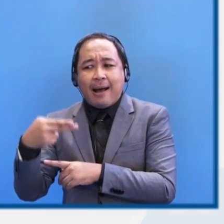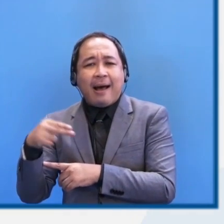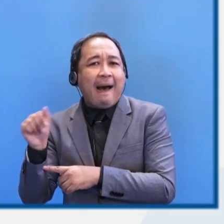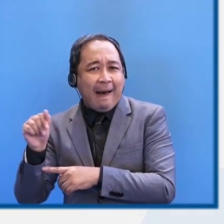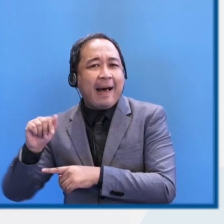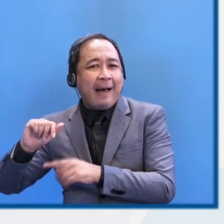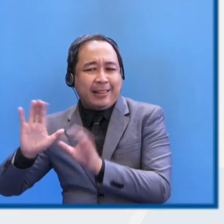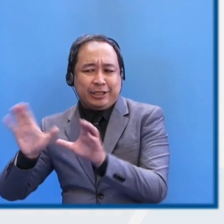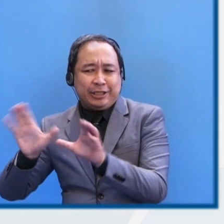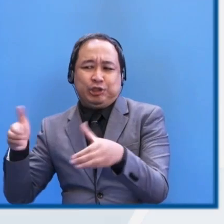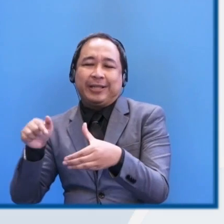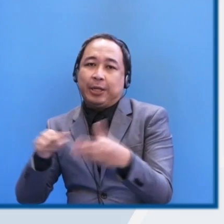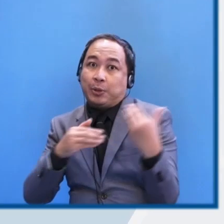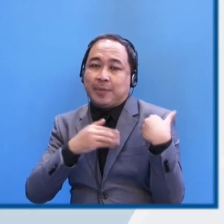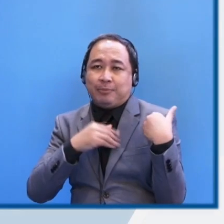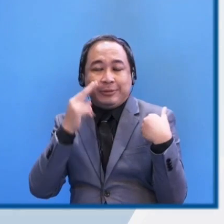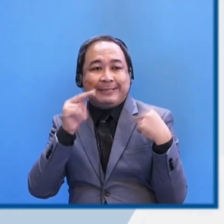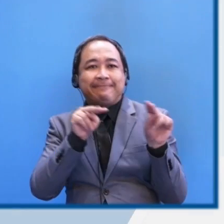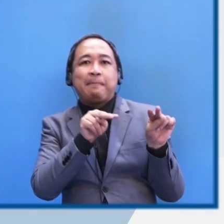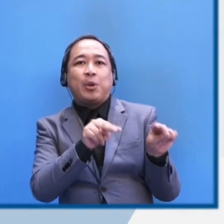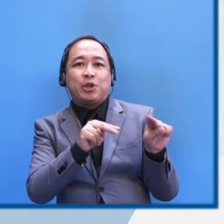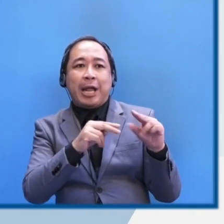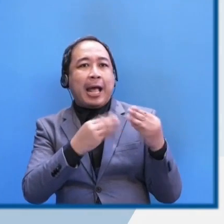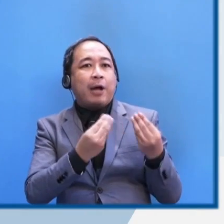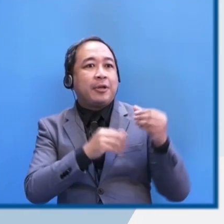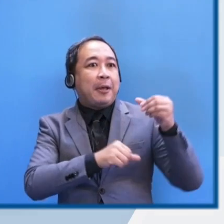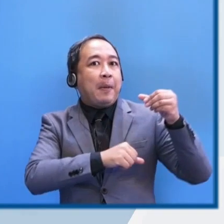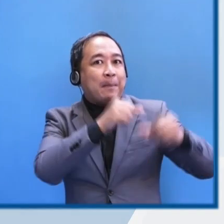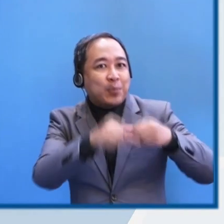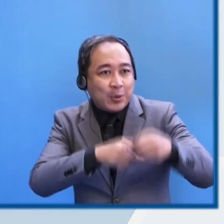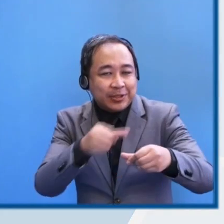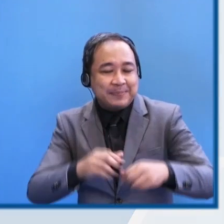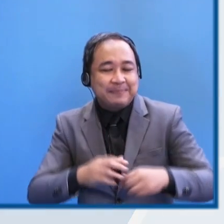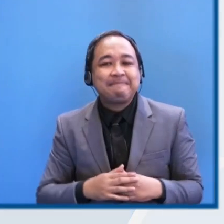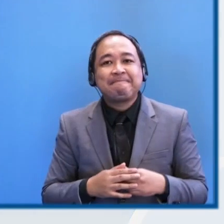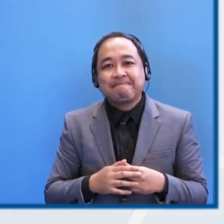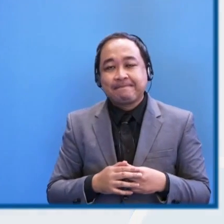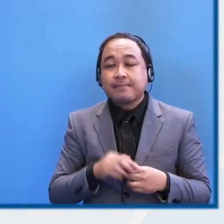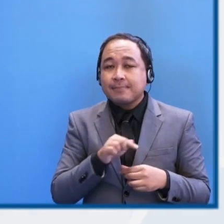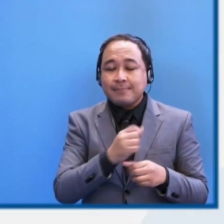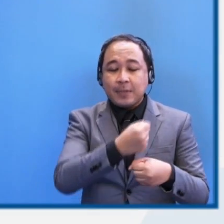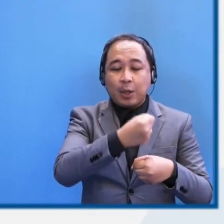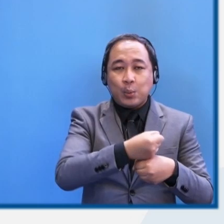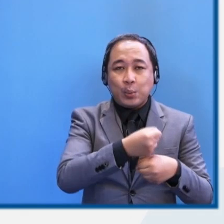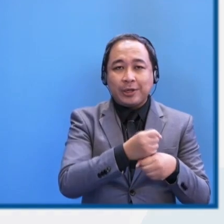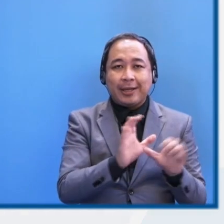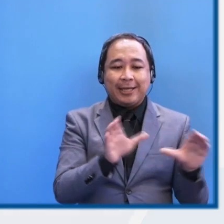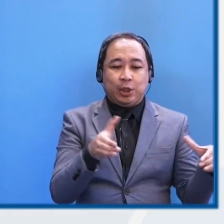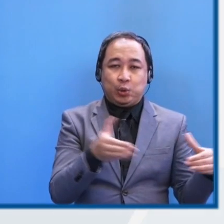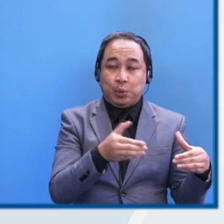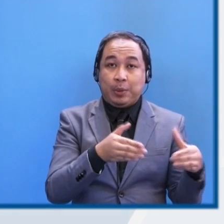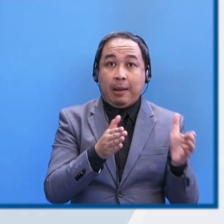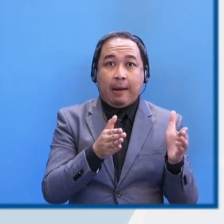The ACDM is assisted by 3 working groups, namely Working Group on Prevention Mitigation, Working Group on